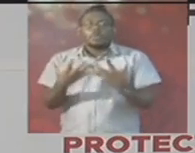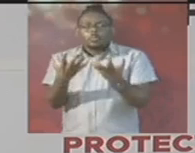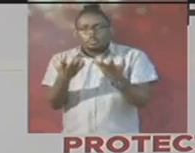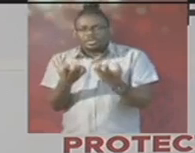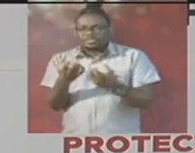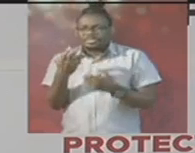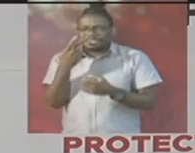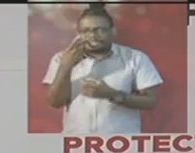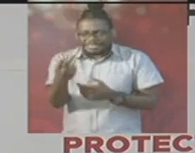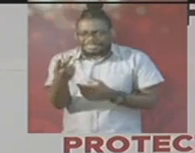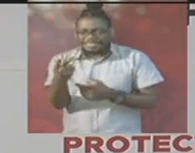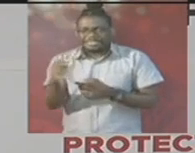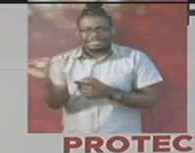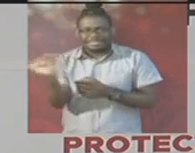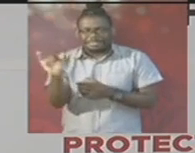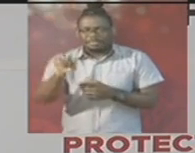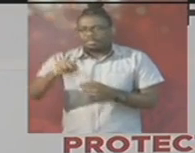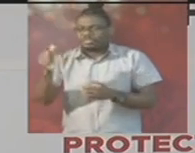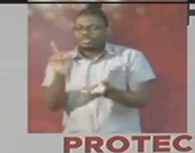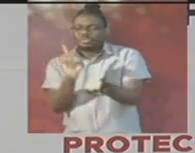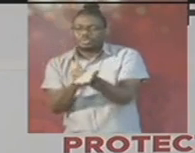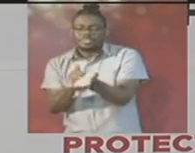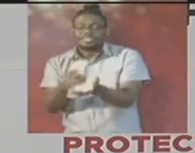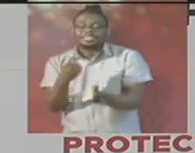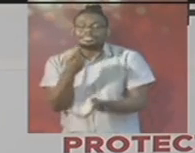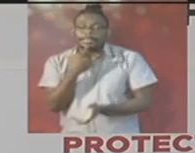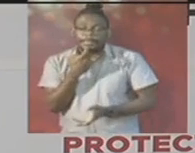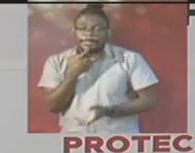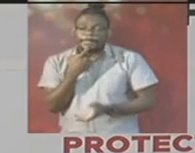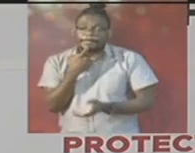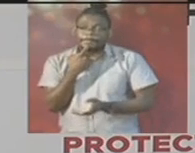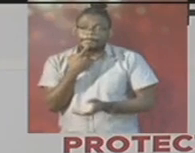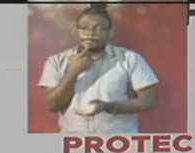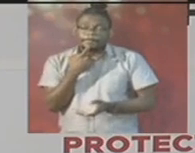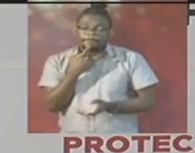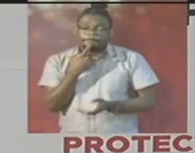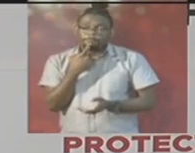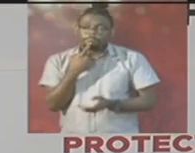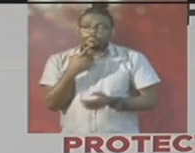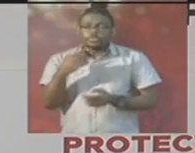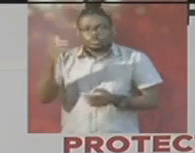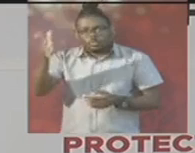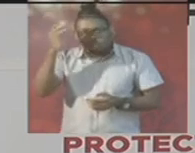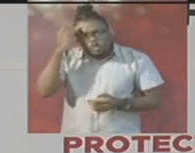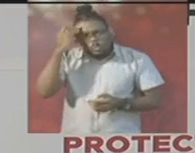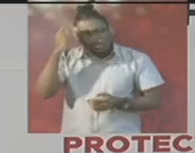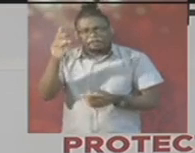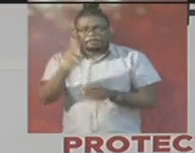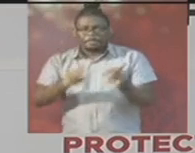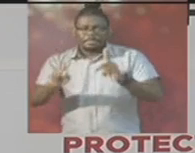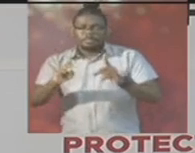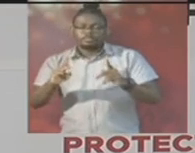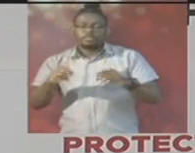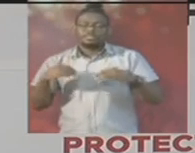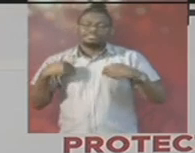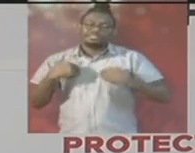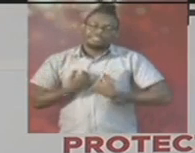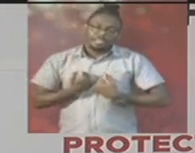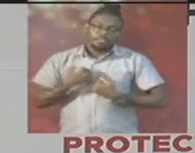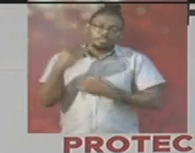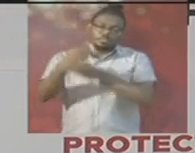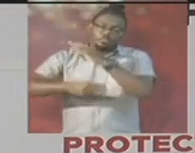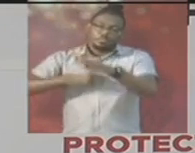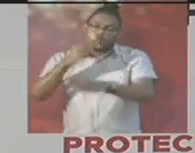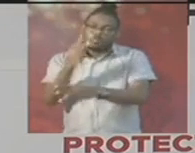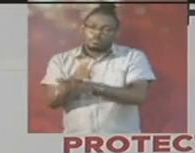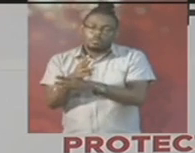has stated, because it cannot be ignored. Pandemic fatigue is not a TT issue. It is a global issue.